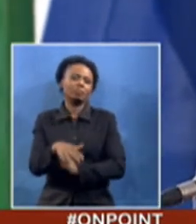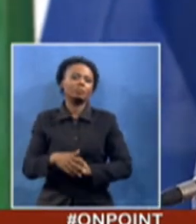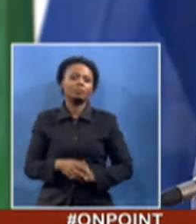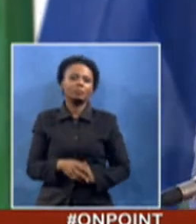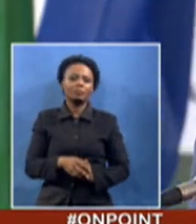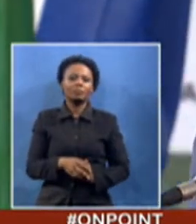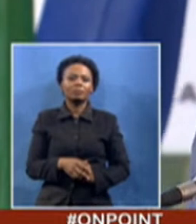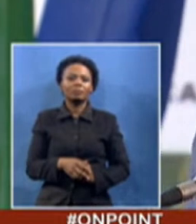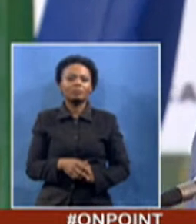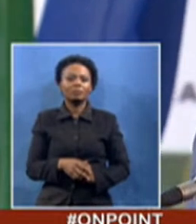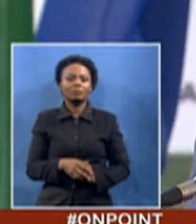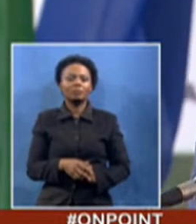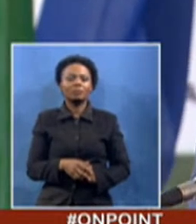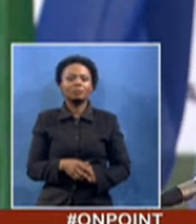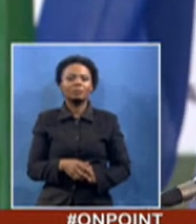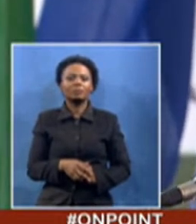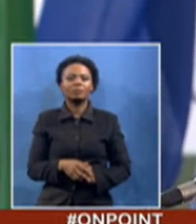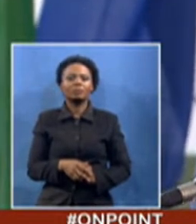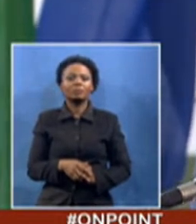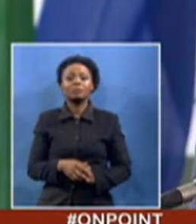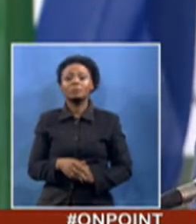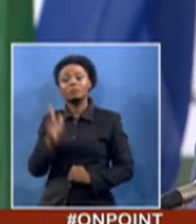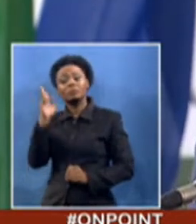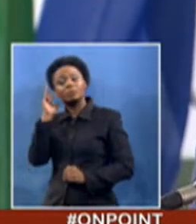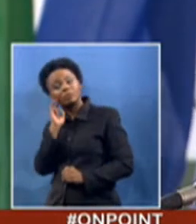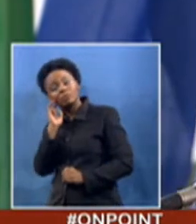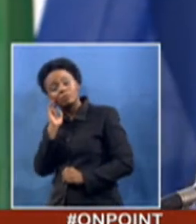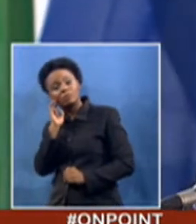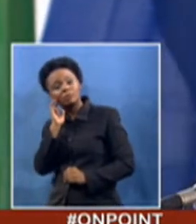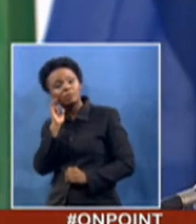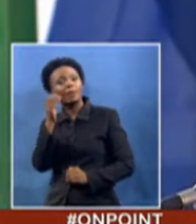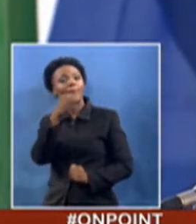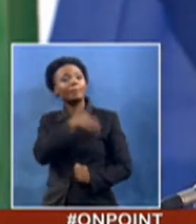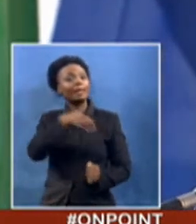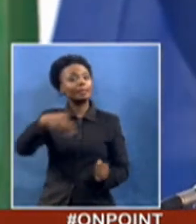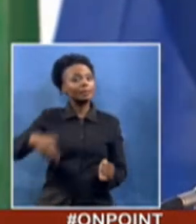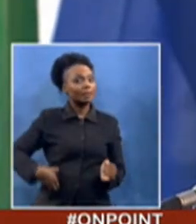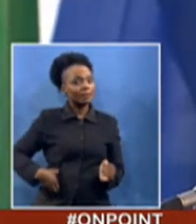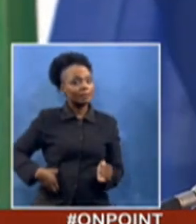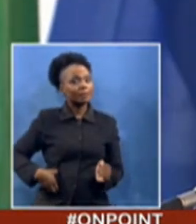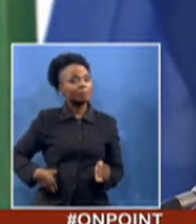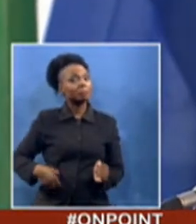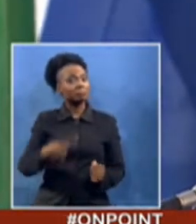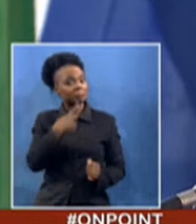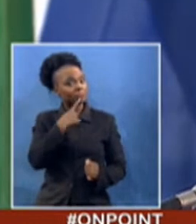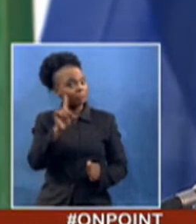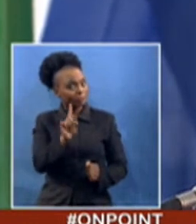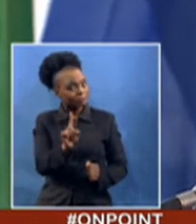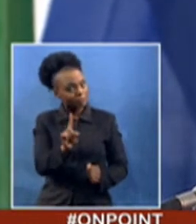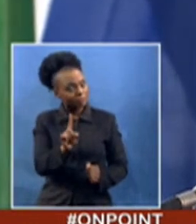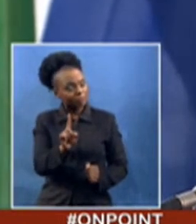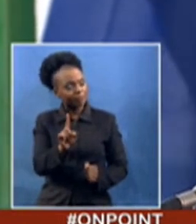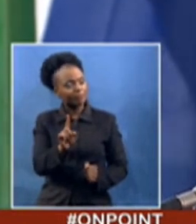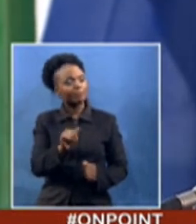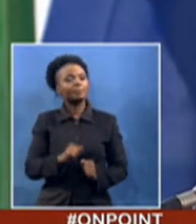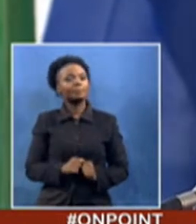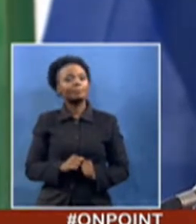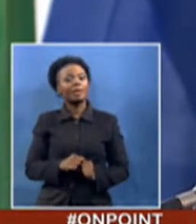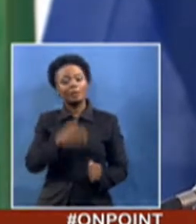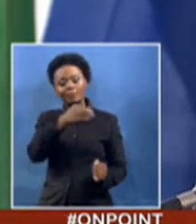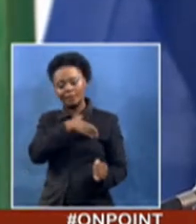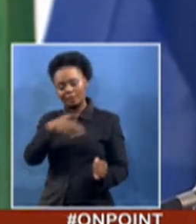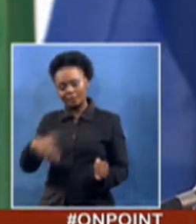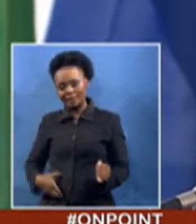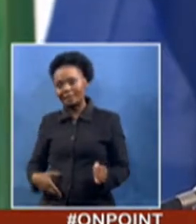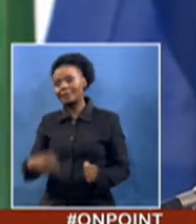Particularly, the President has said in his address that we will continue